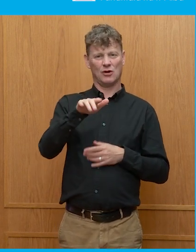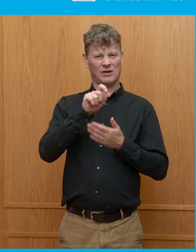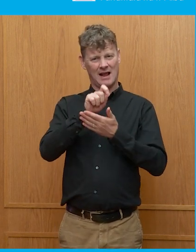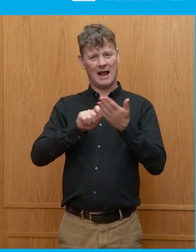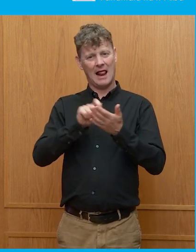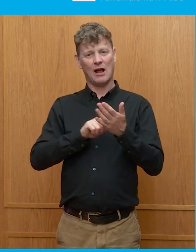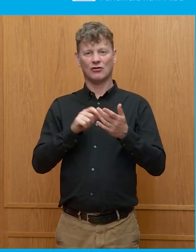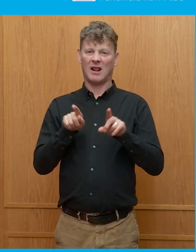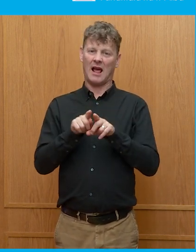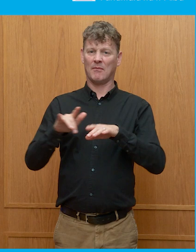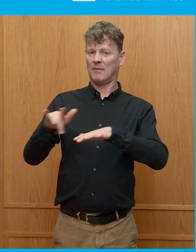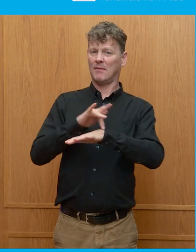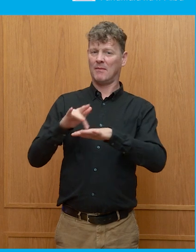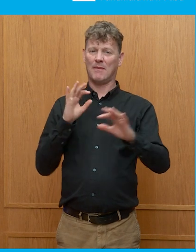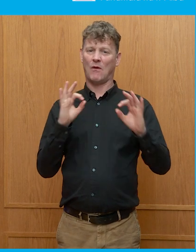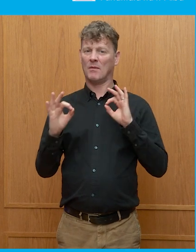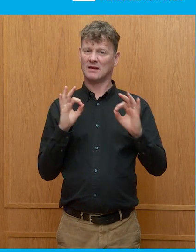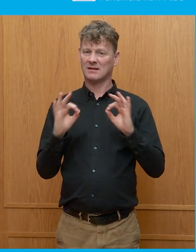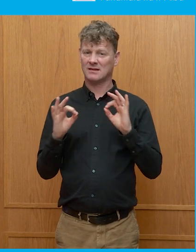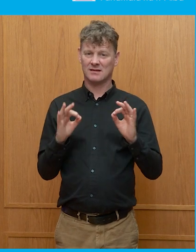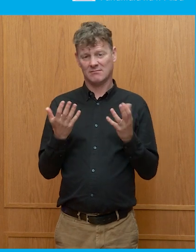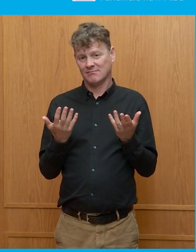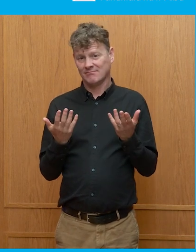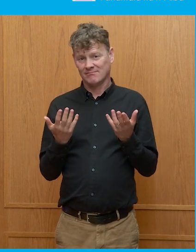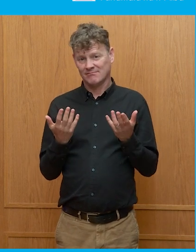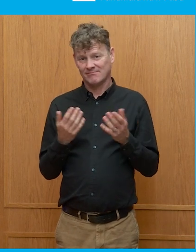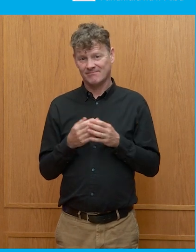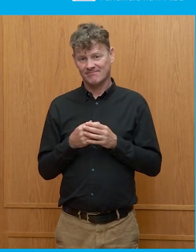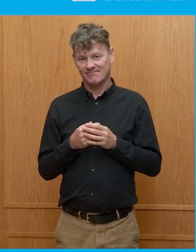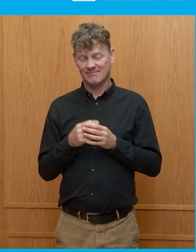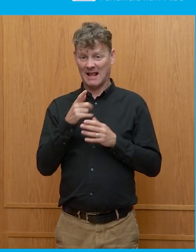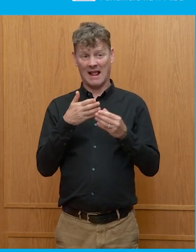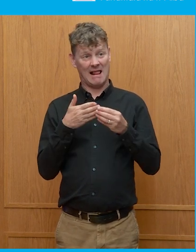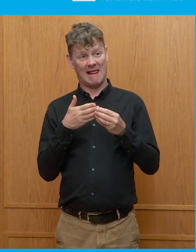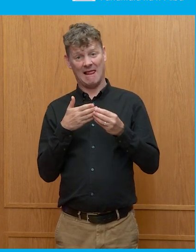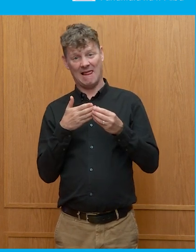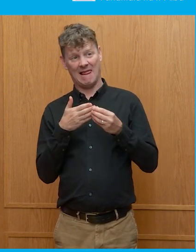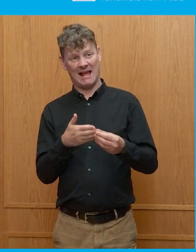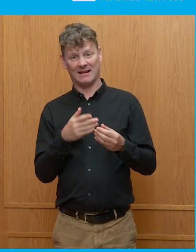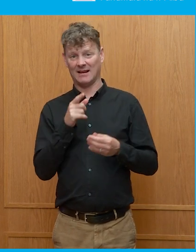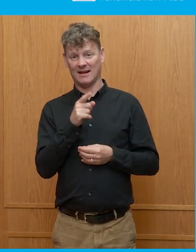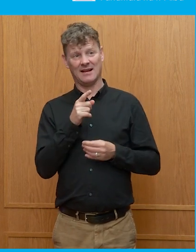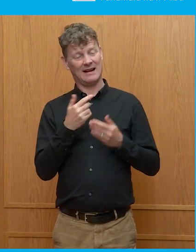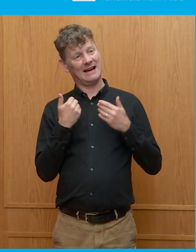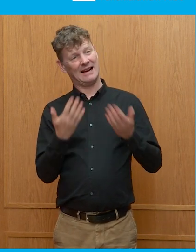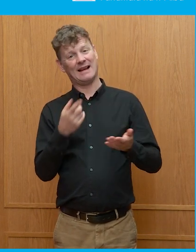performative in a sense. And they do give a platform to the leader of the day, who is not facing any